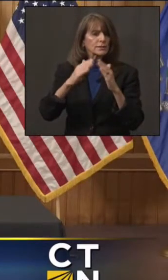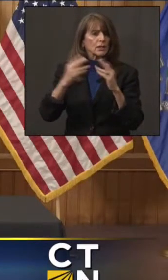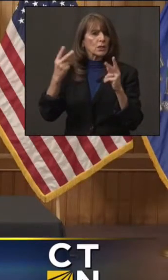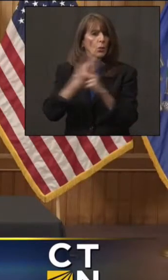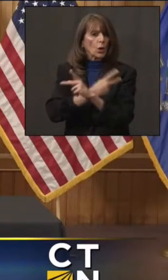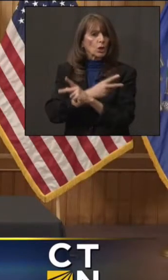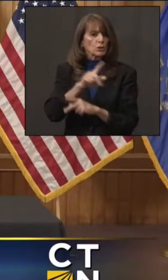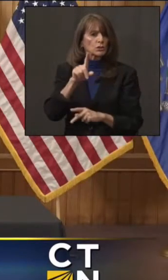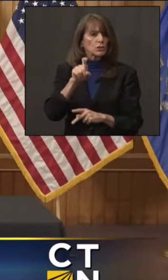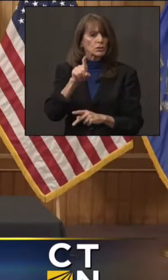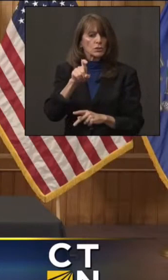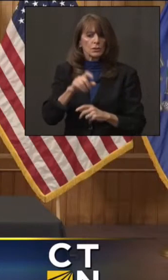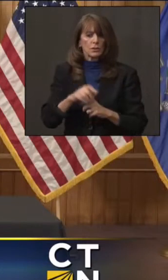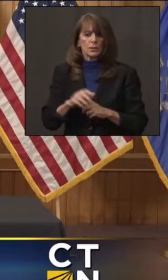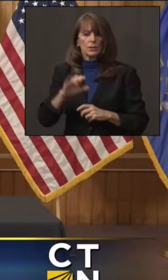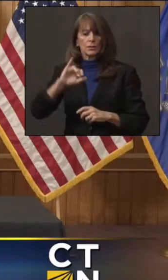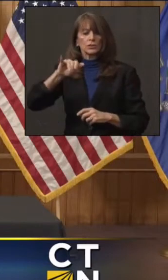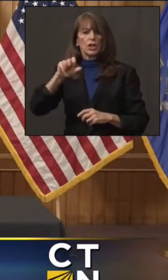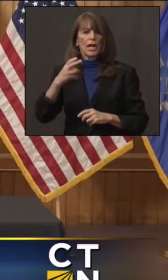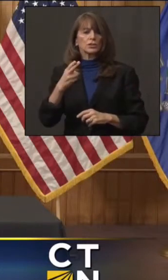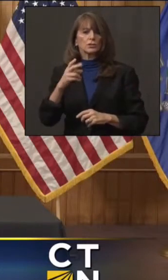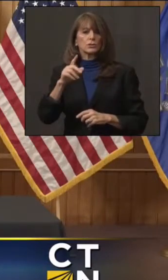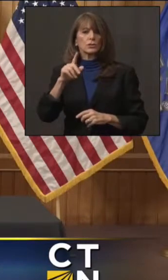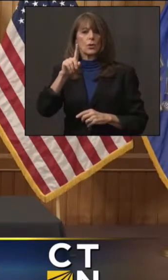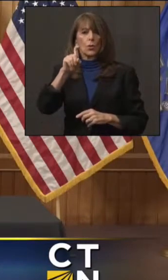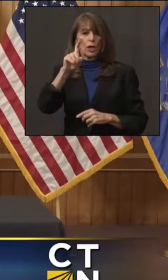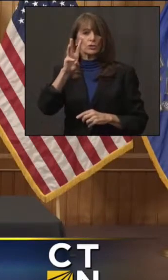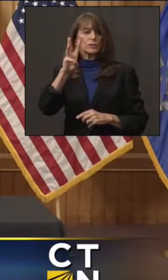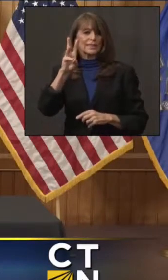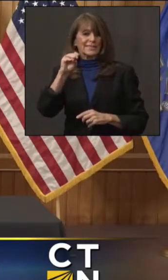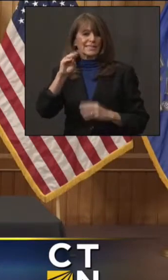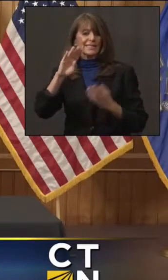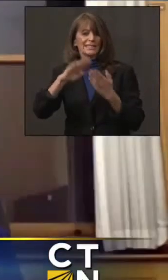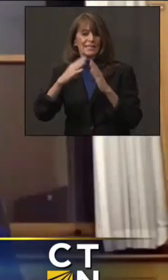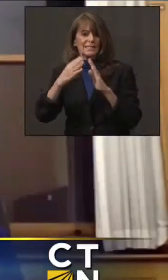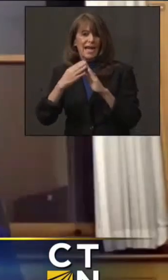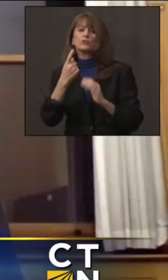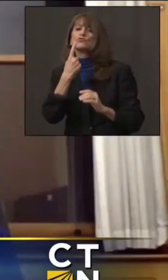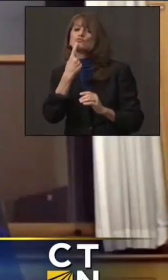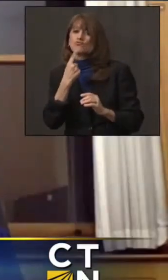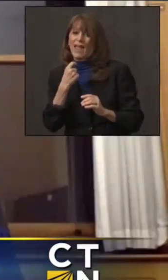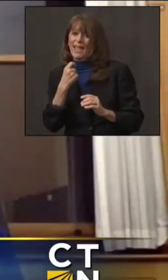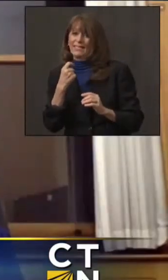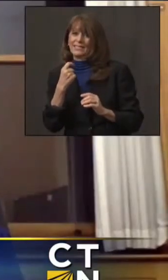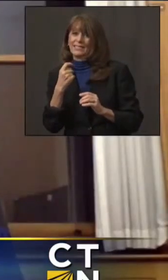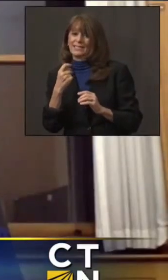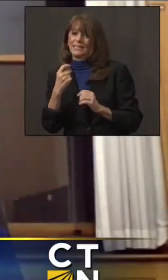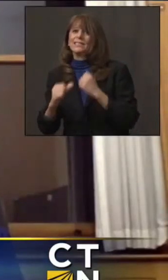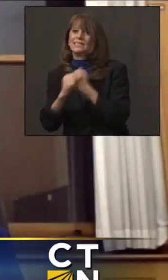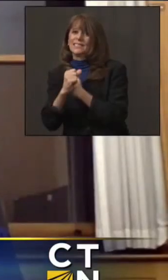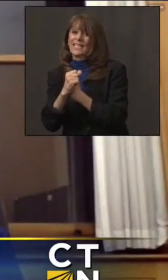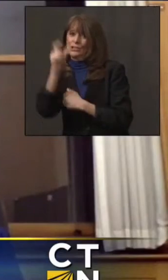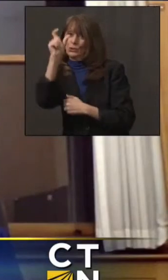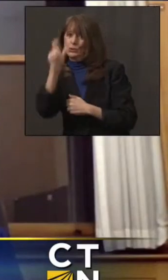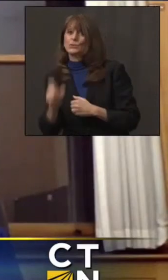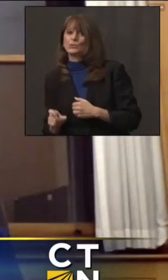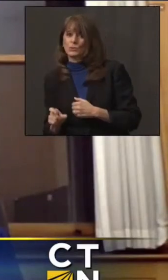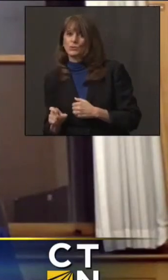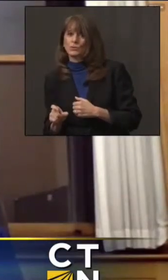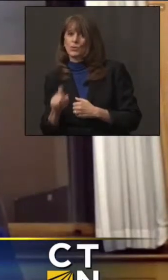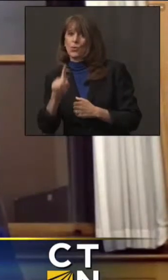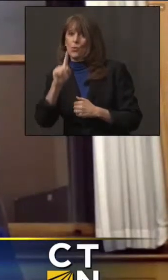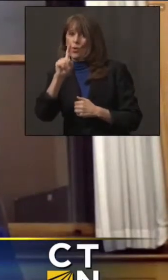Josh? We're at 160 towns in the red alert status as of today.